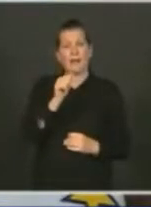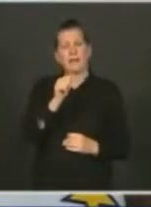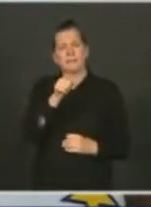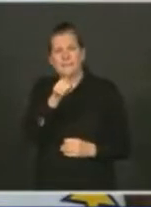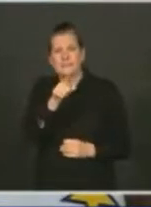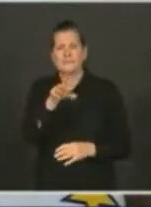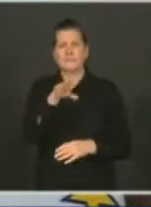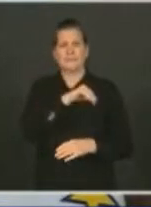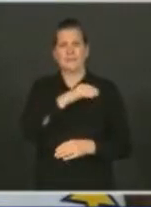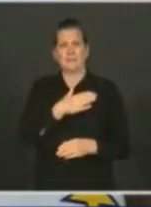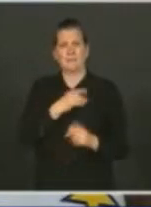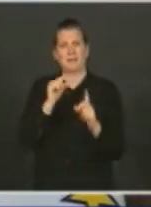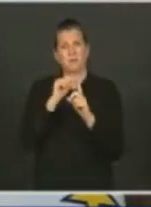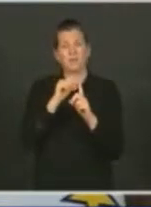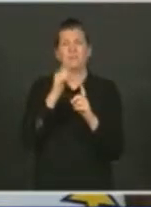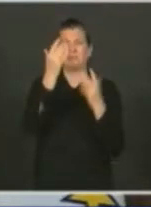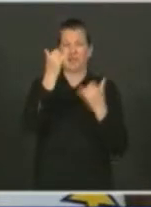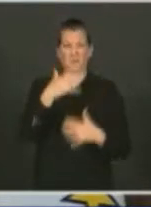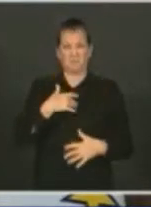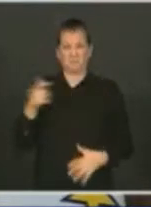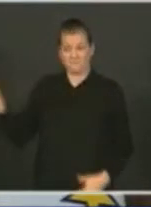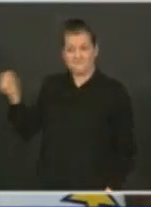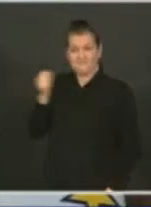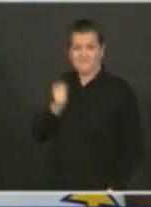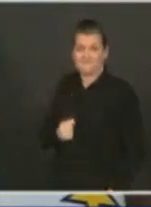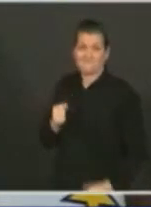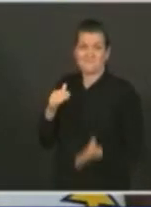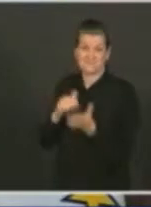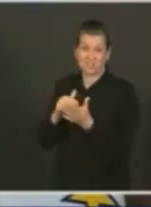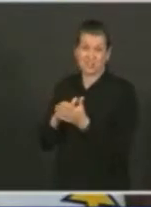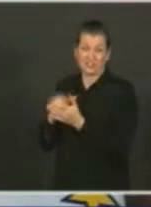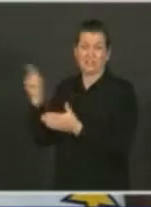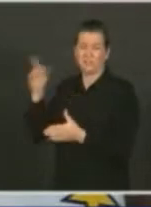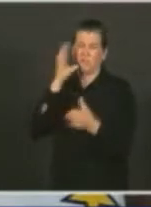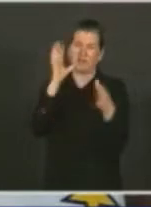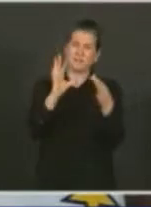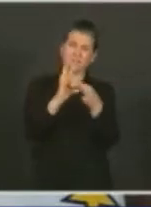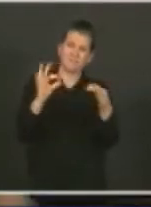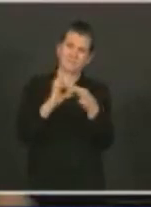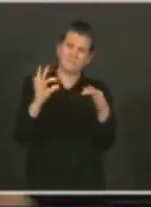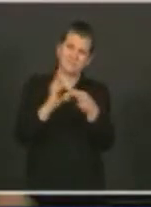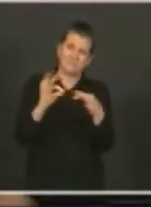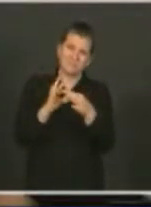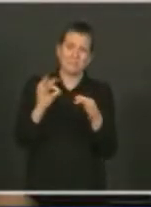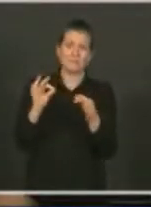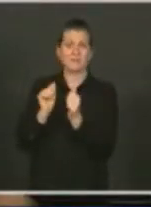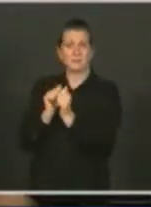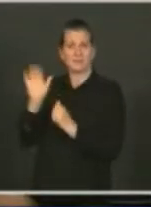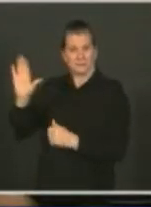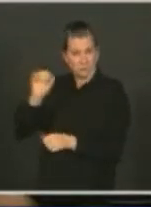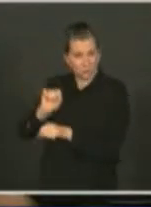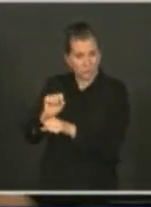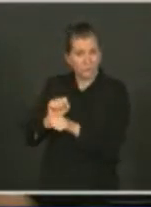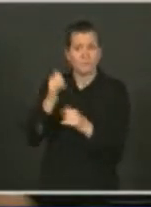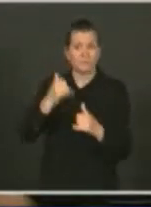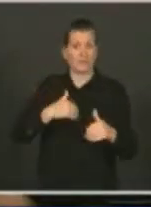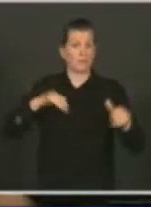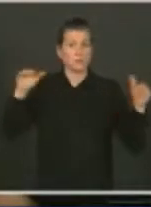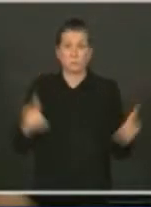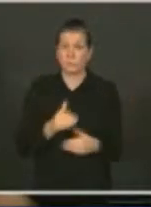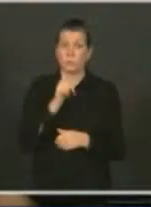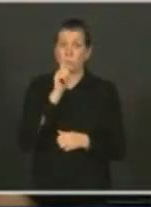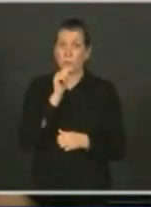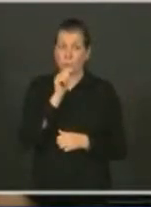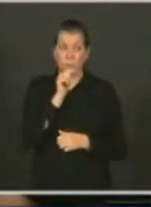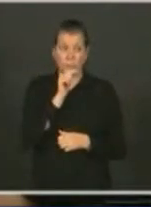from some of the folks on the front lines. And so permit me to introduce to you who I have with me today.